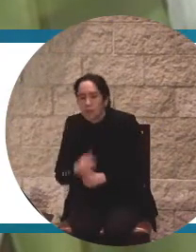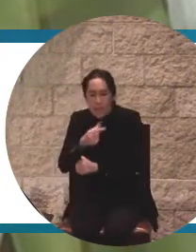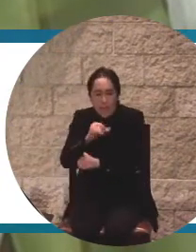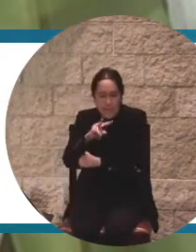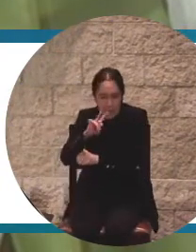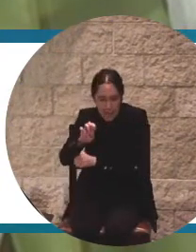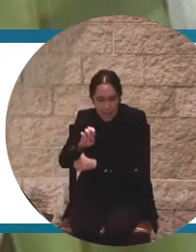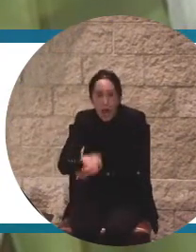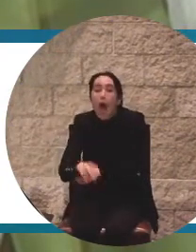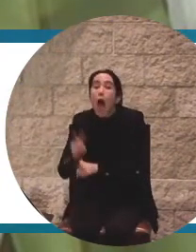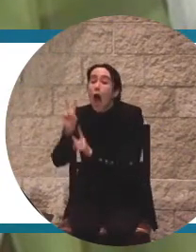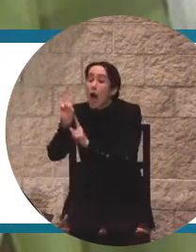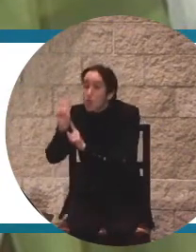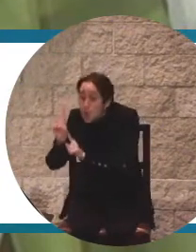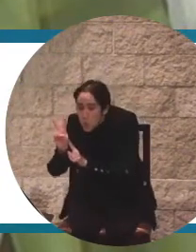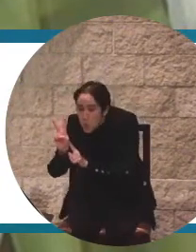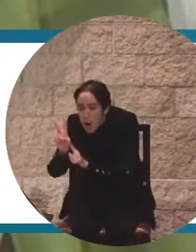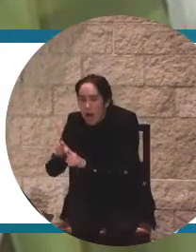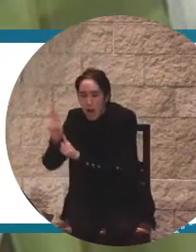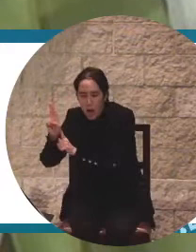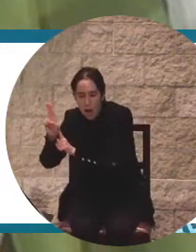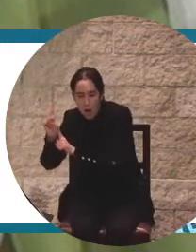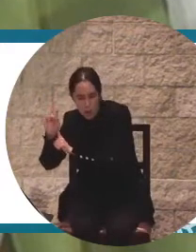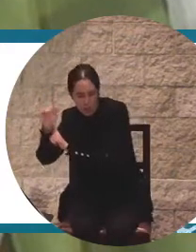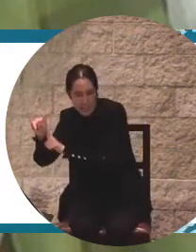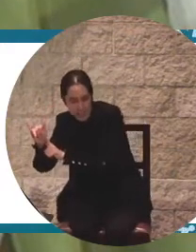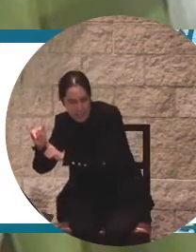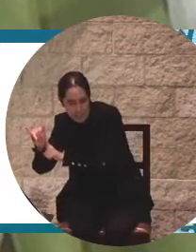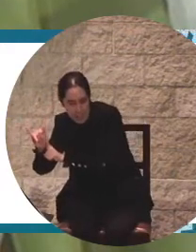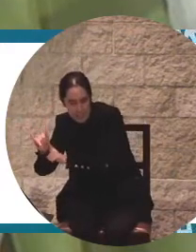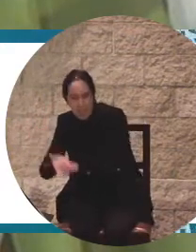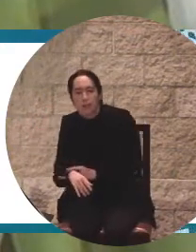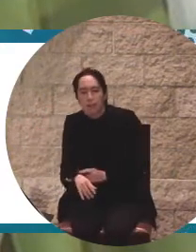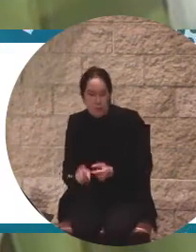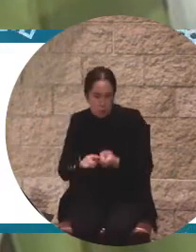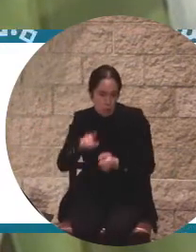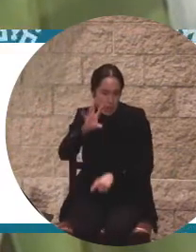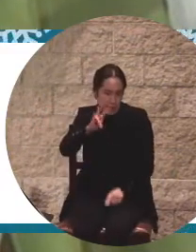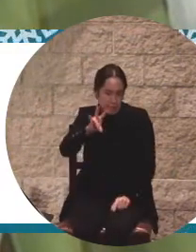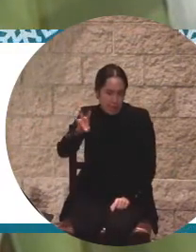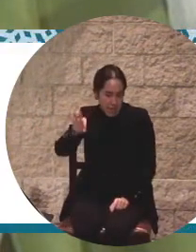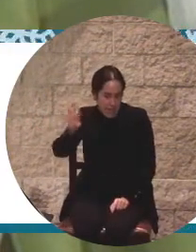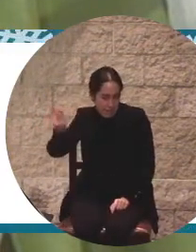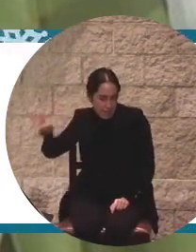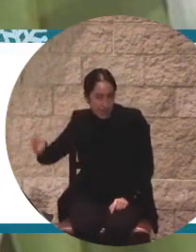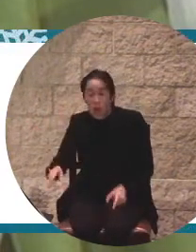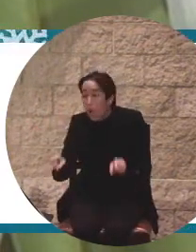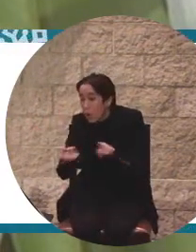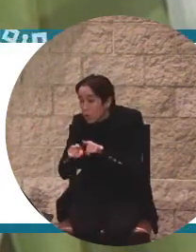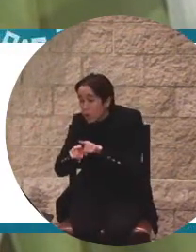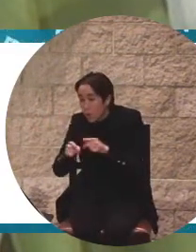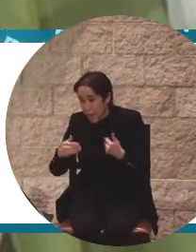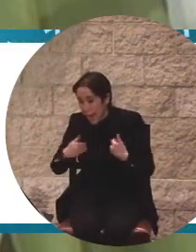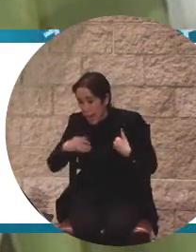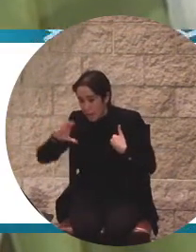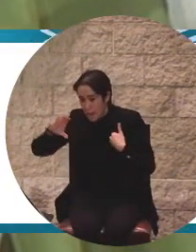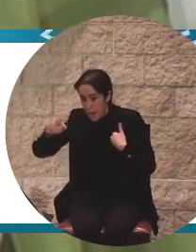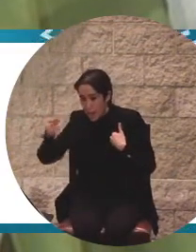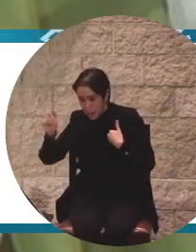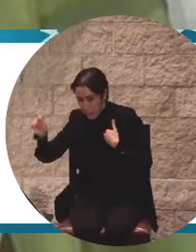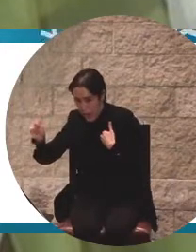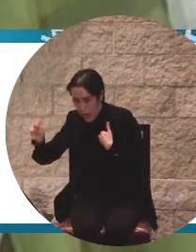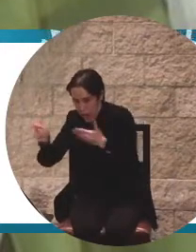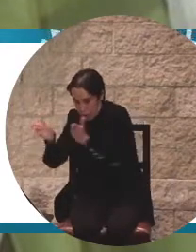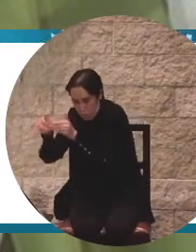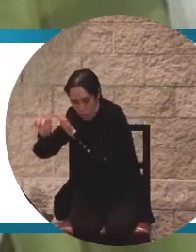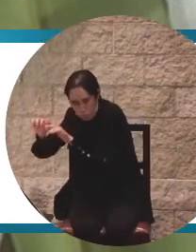to 77977. There's also instructions in the little side panel, the chat room. You can also go